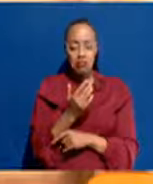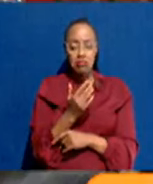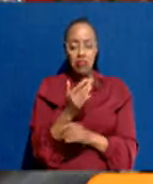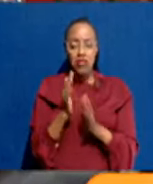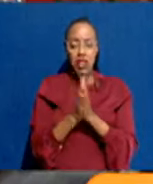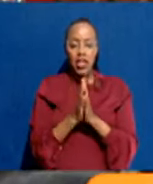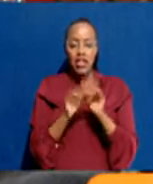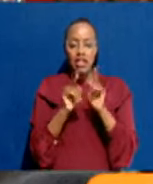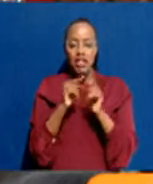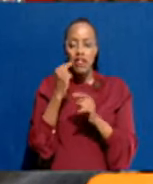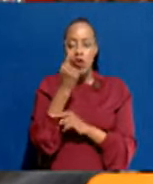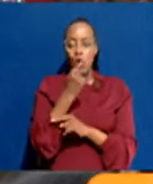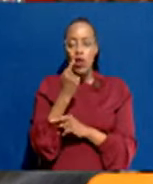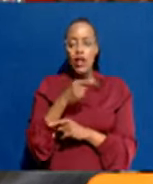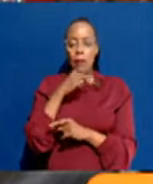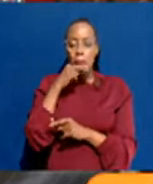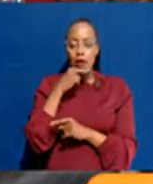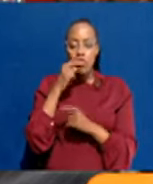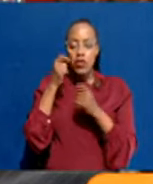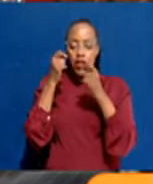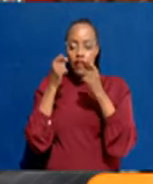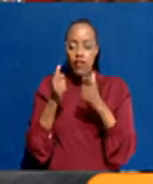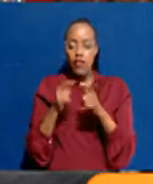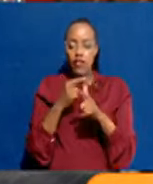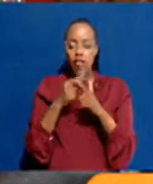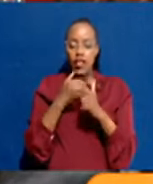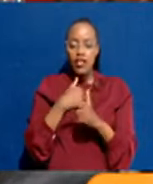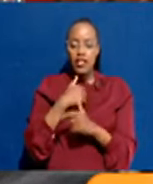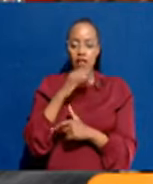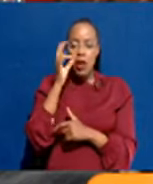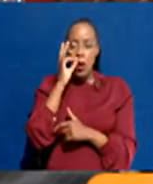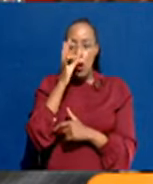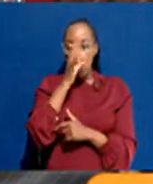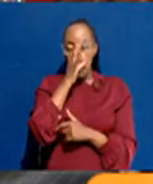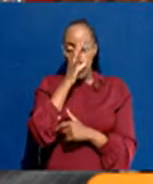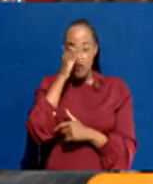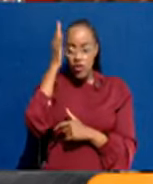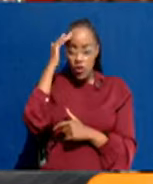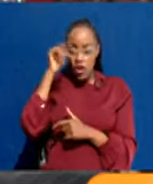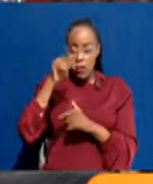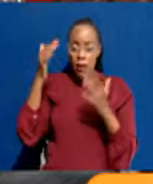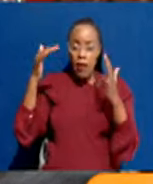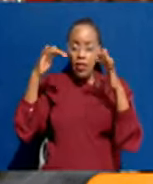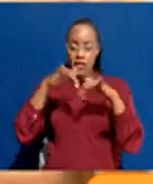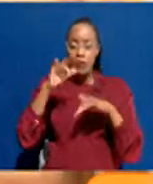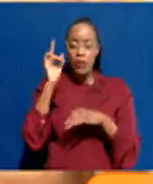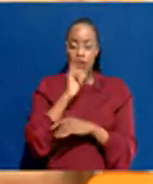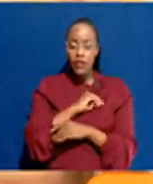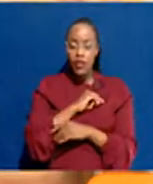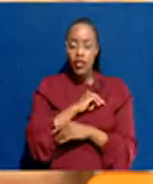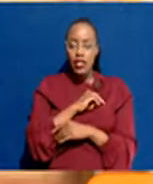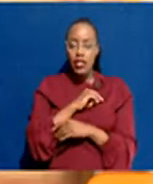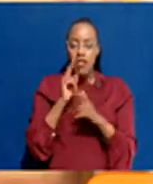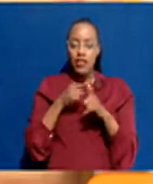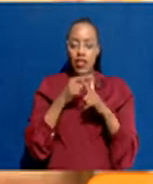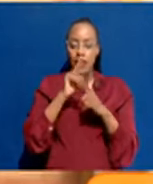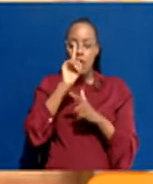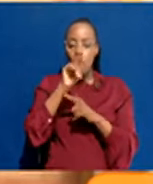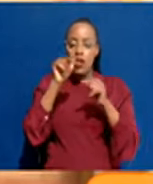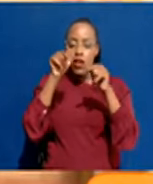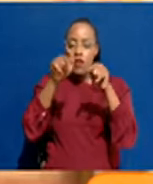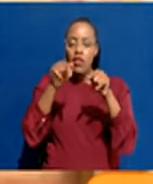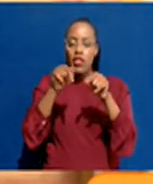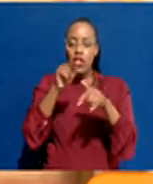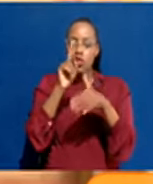And if I could just run through very quickly. Yes, I know. There was Mwai Kibaki. I know the summit. You remember the summit. Yes. And one of the accusations was